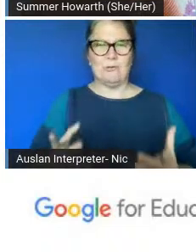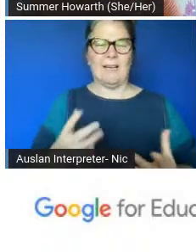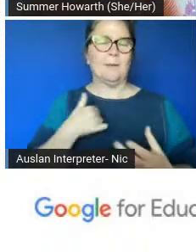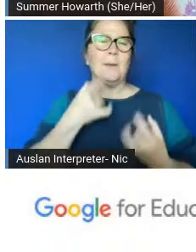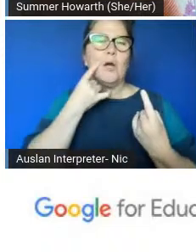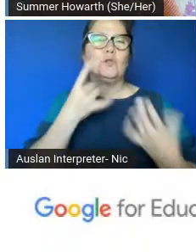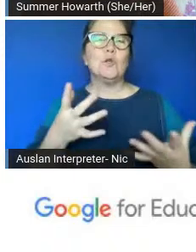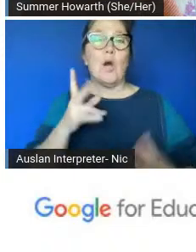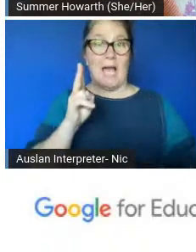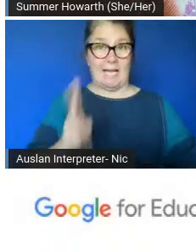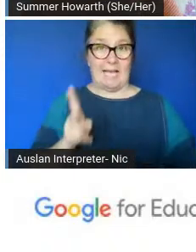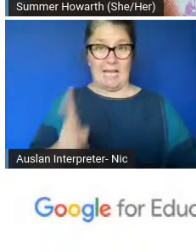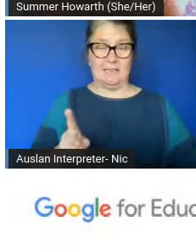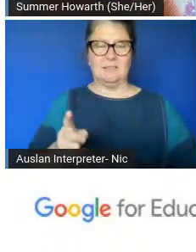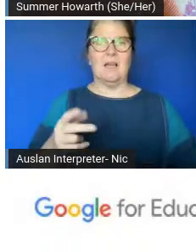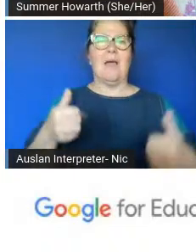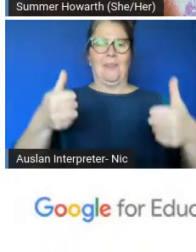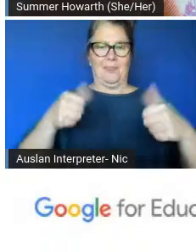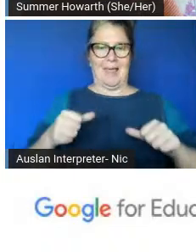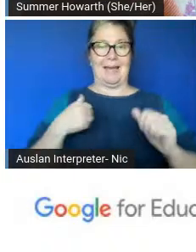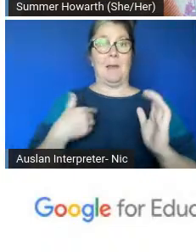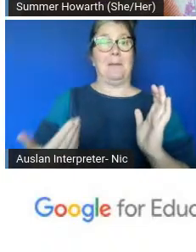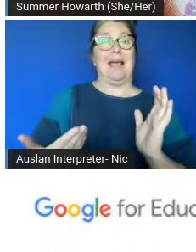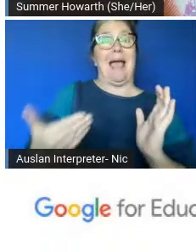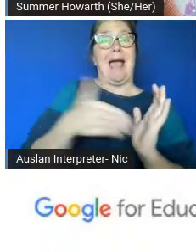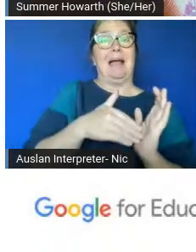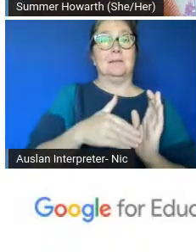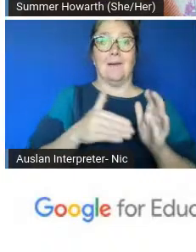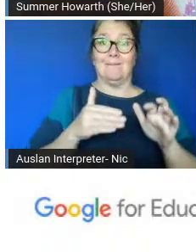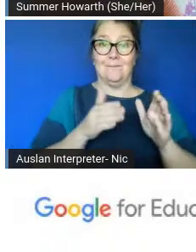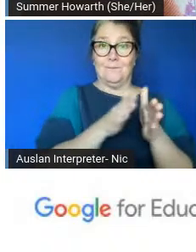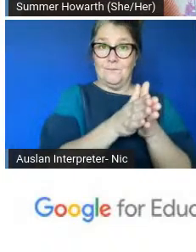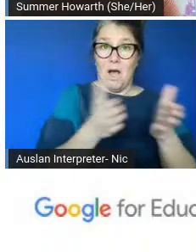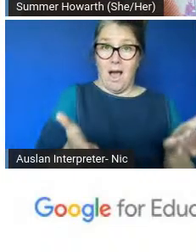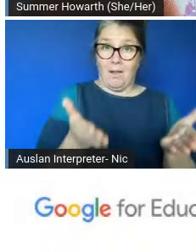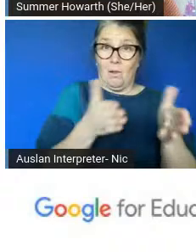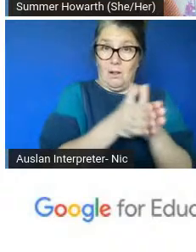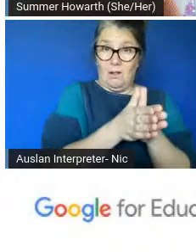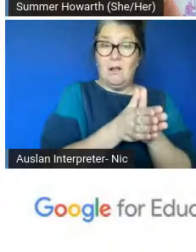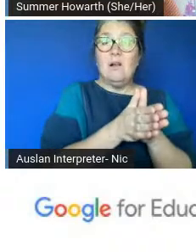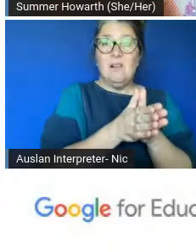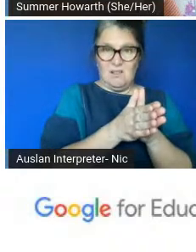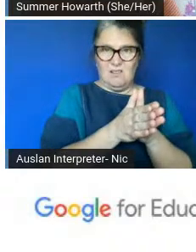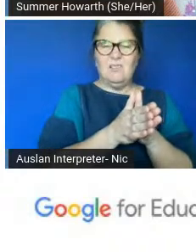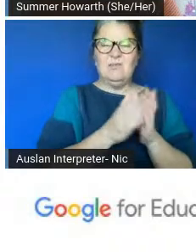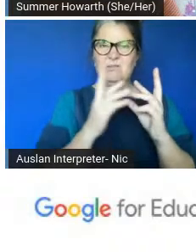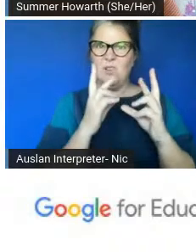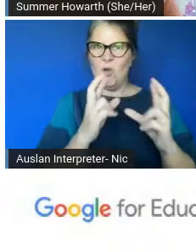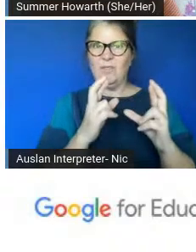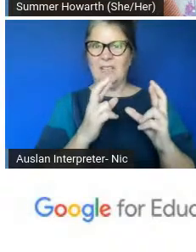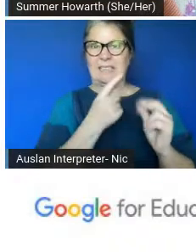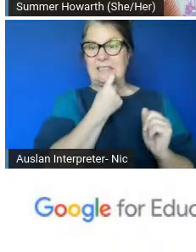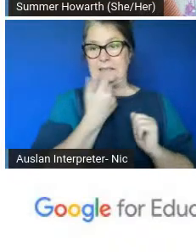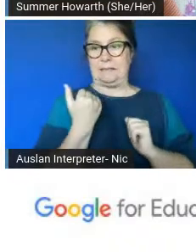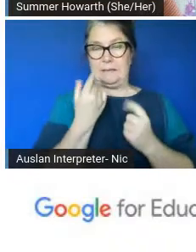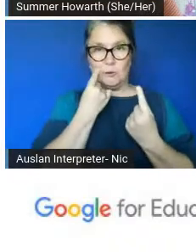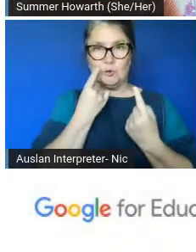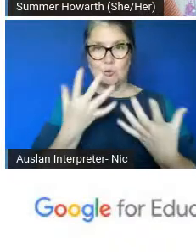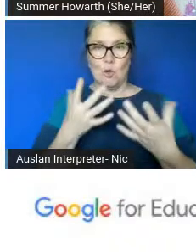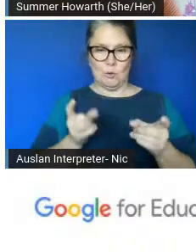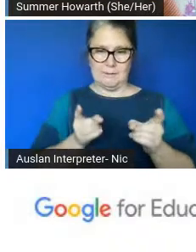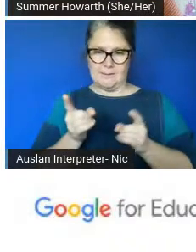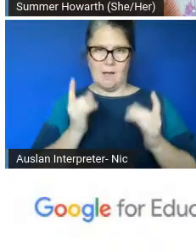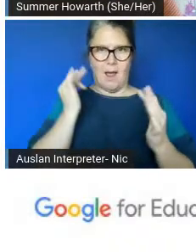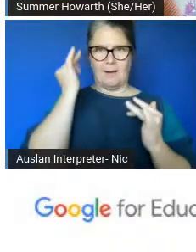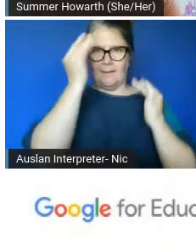a file, and it'll come to my recent ones. Hopefully this, the design, there we go. The design thinking template